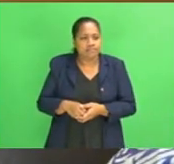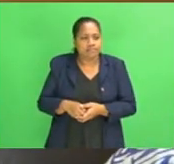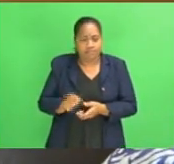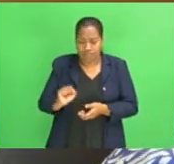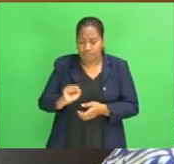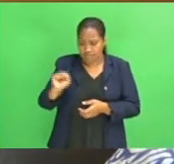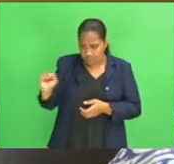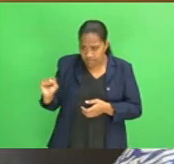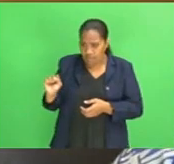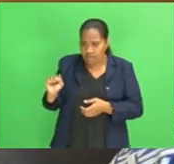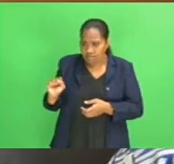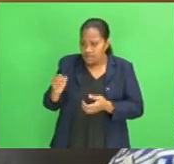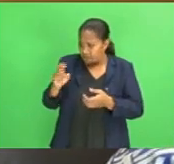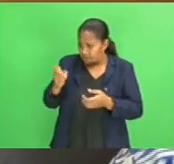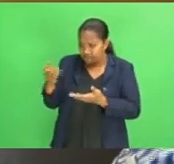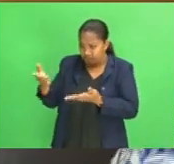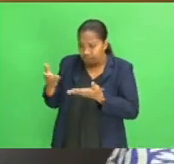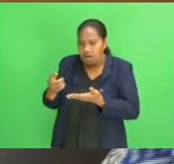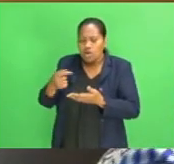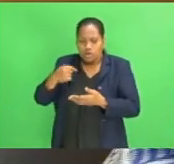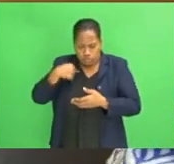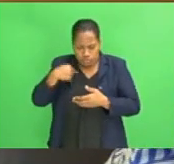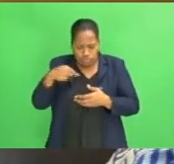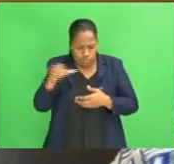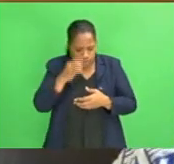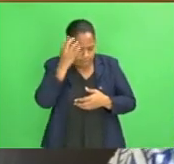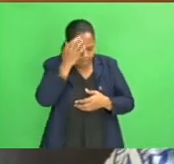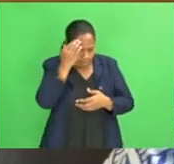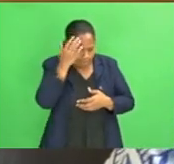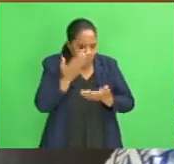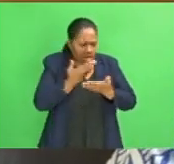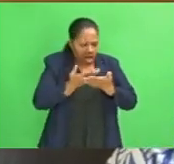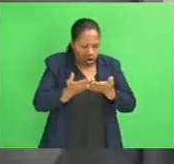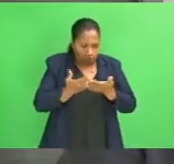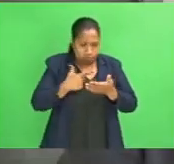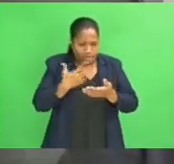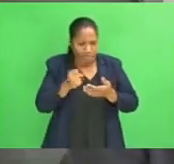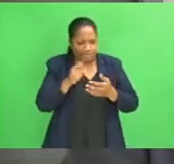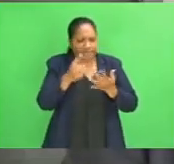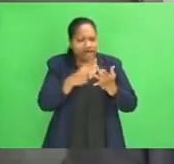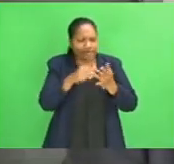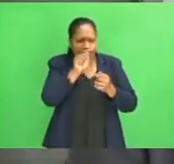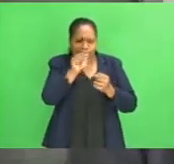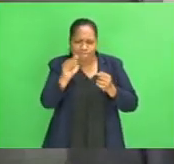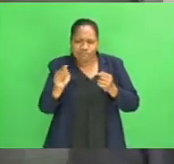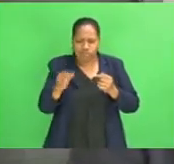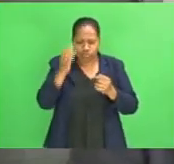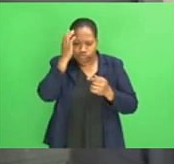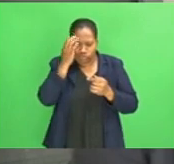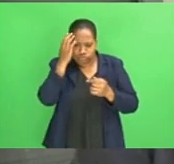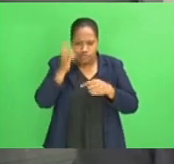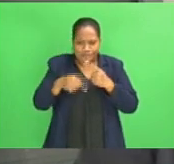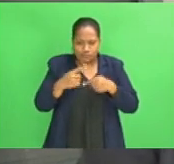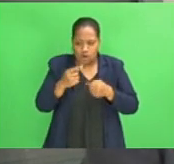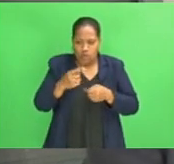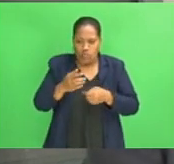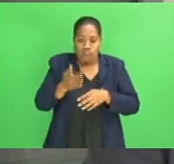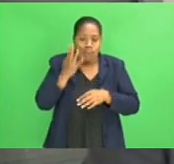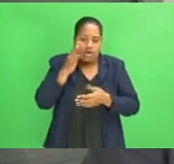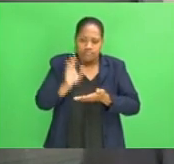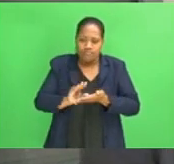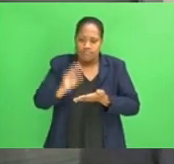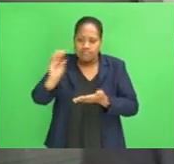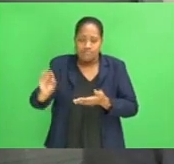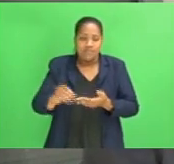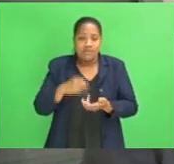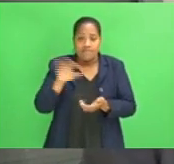can afford and be mindful of all those obligations. The fund has paid over $1.43 billion in